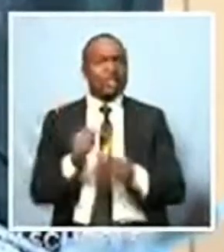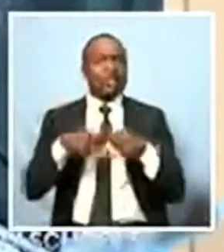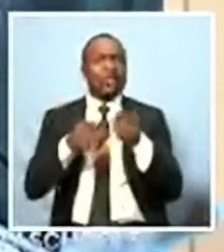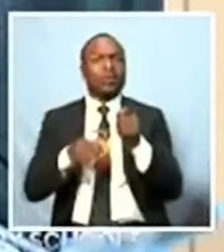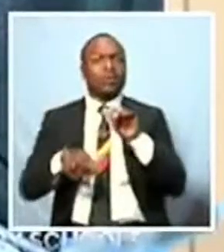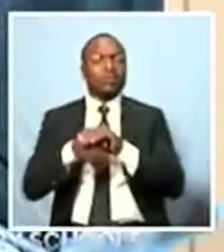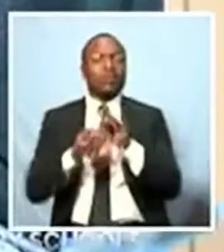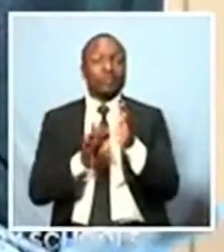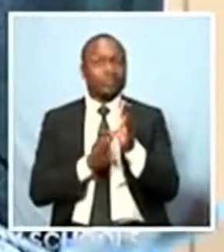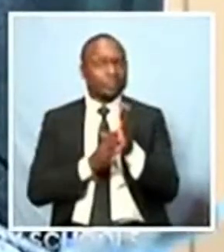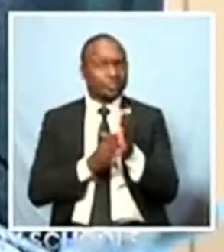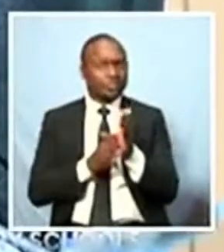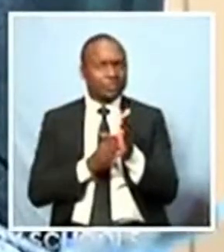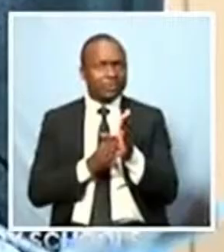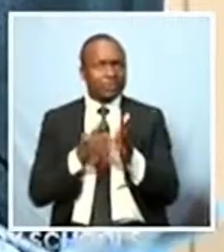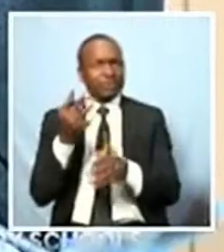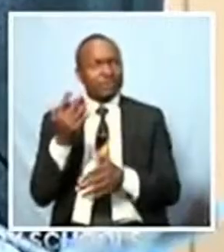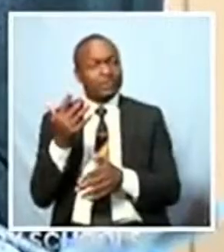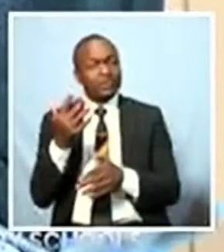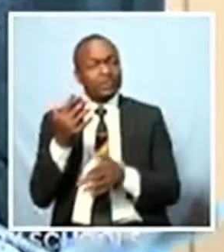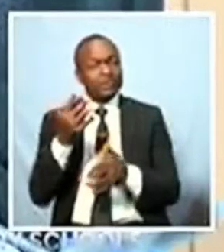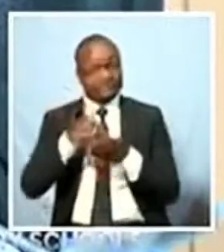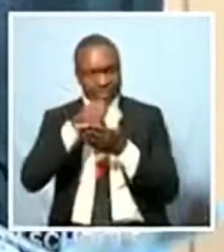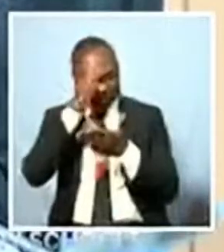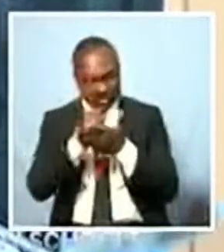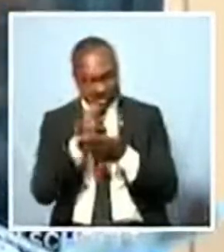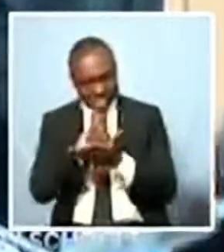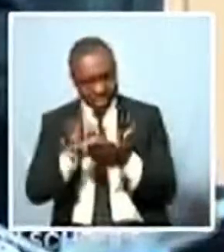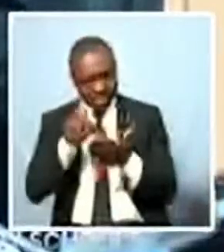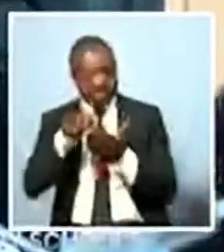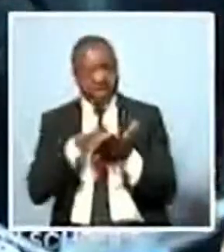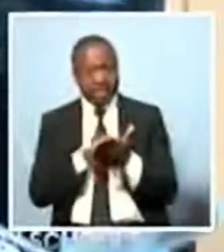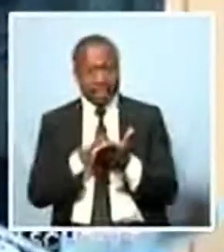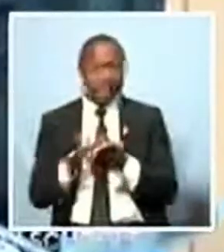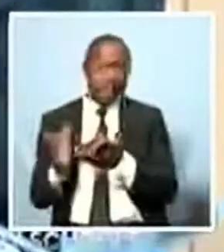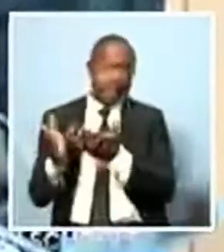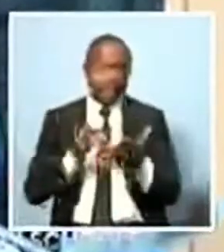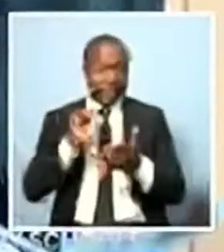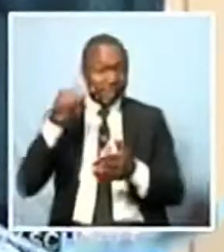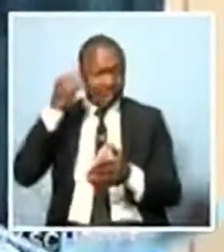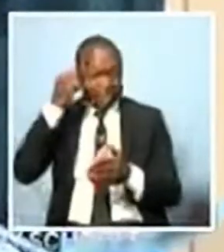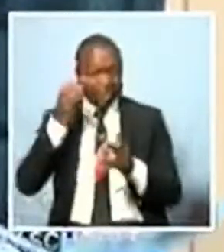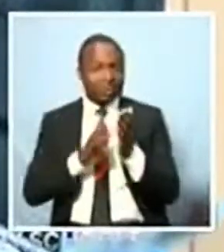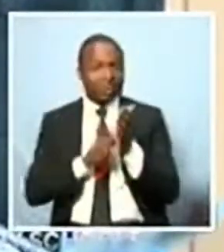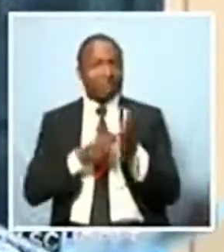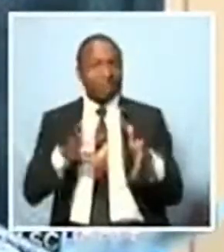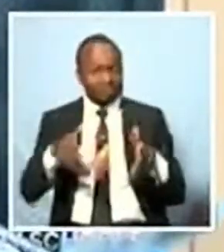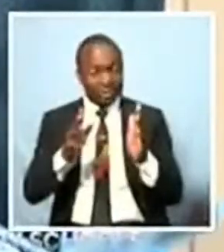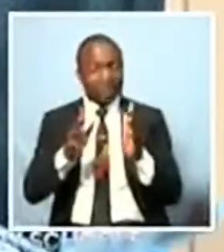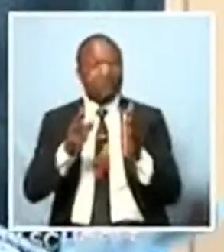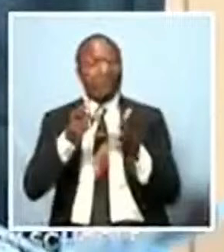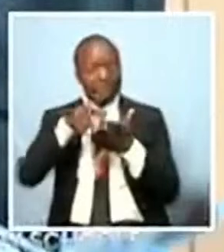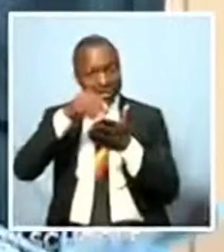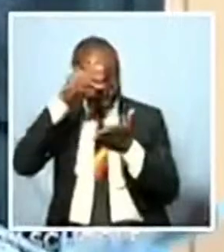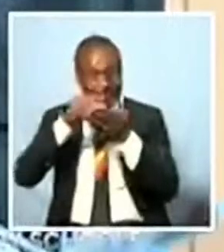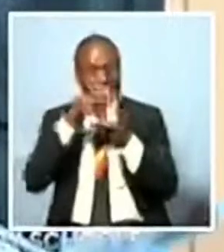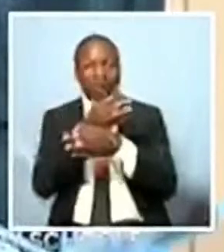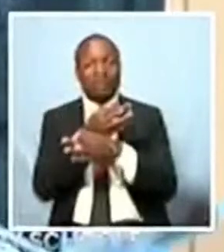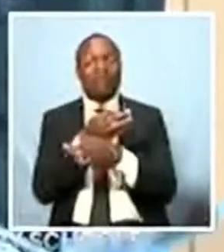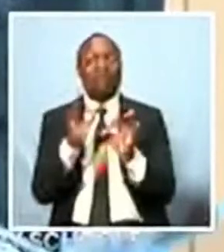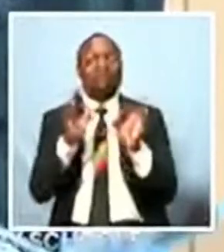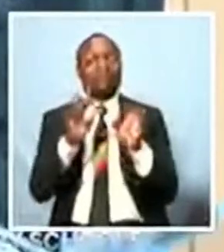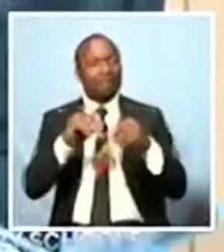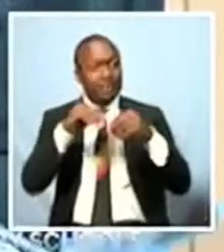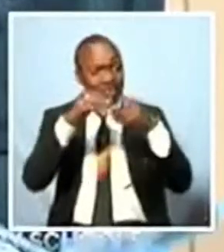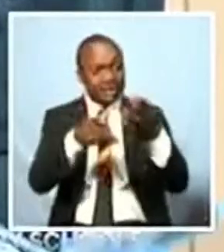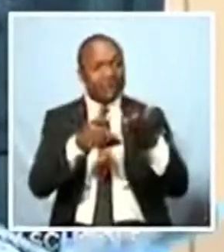students to write an exam in grade 7. So we thought, okay, we bring students from government schools, we allow them to learn for free. We gave